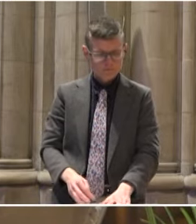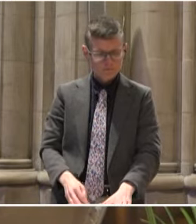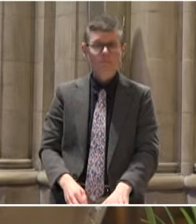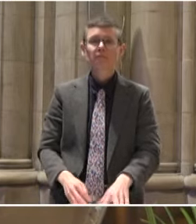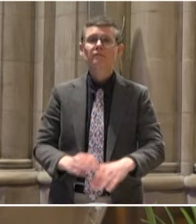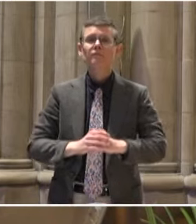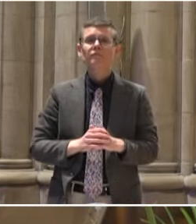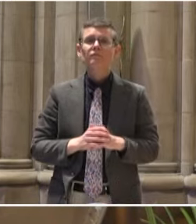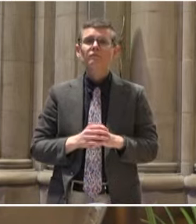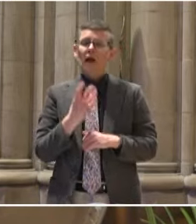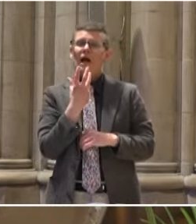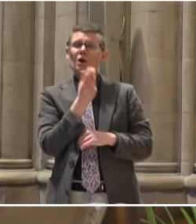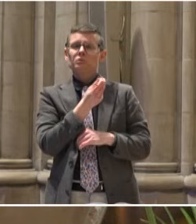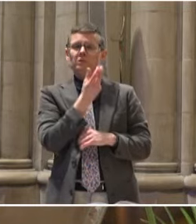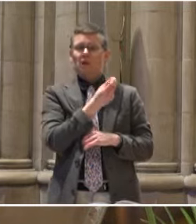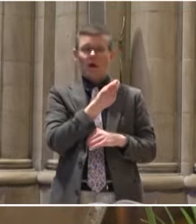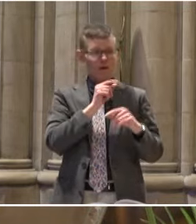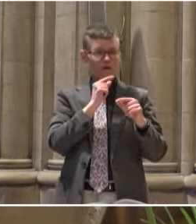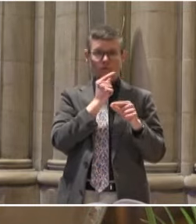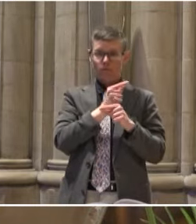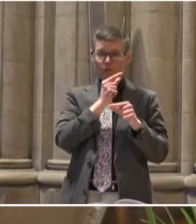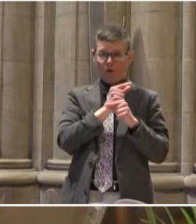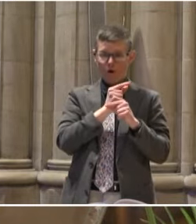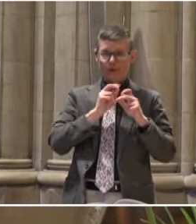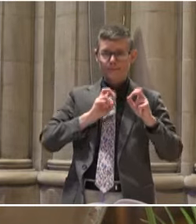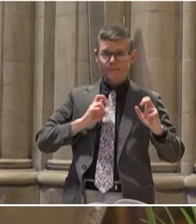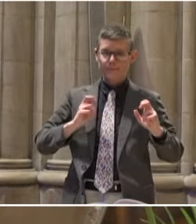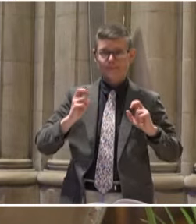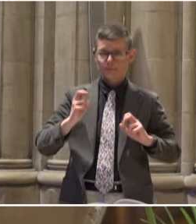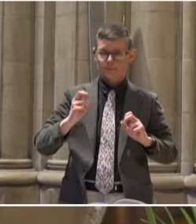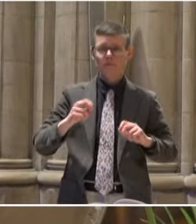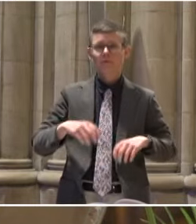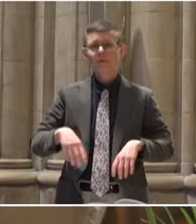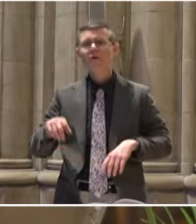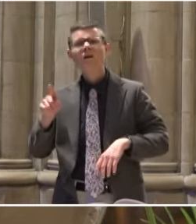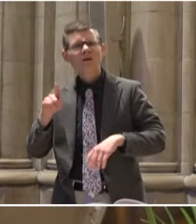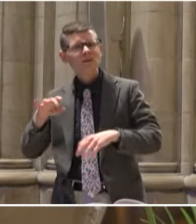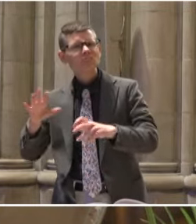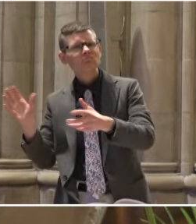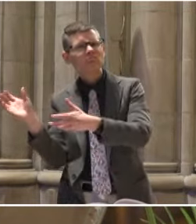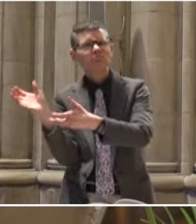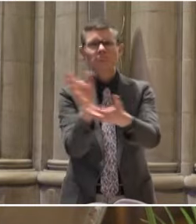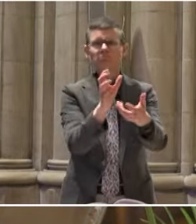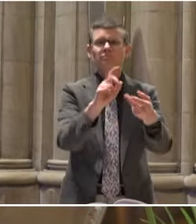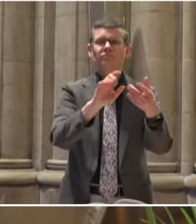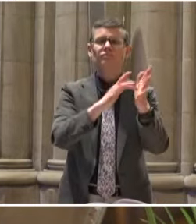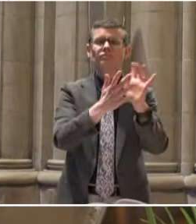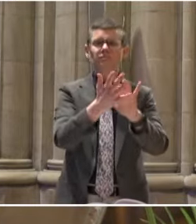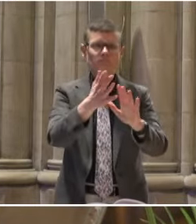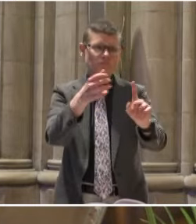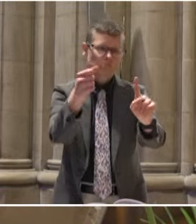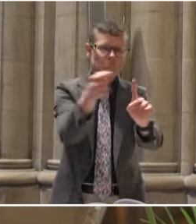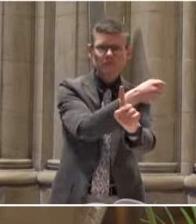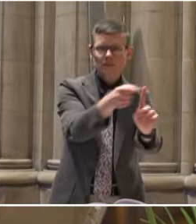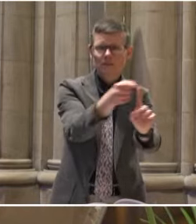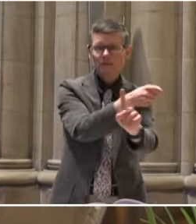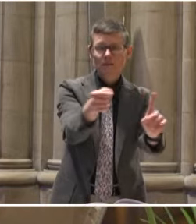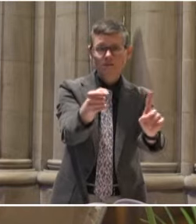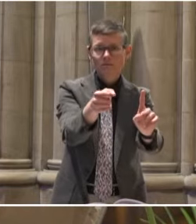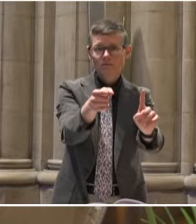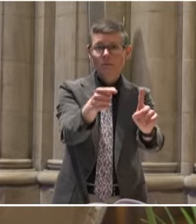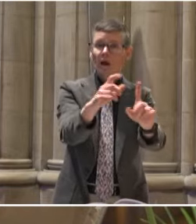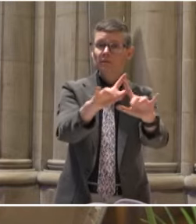The guards also took Jesus over and beat him. While Peter was